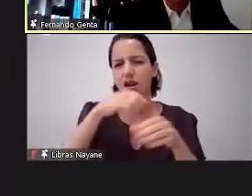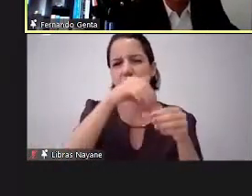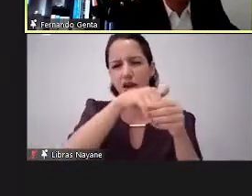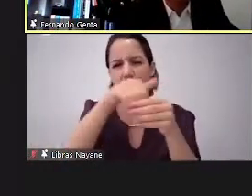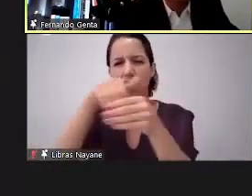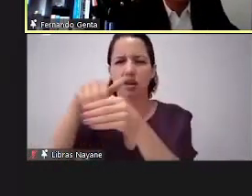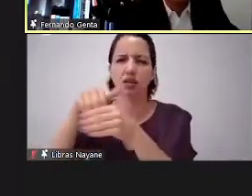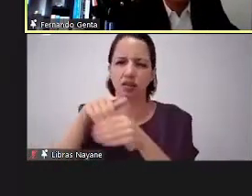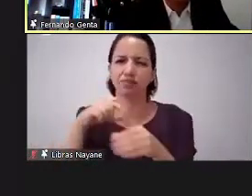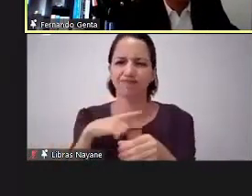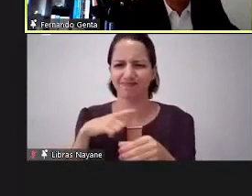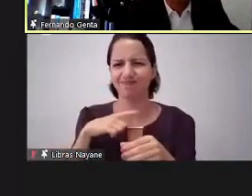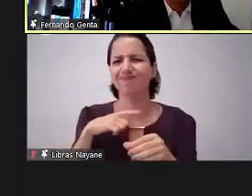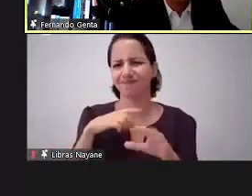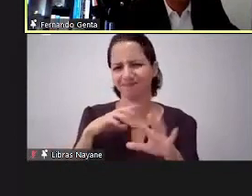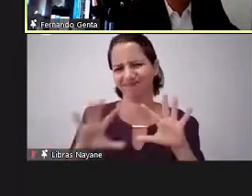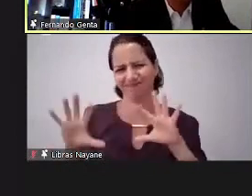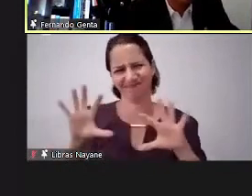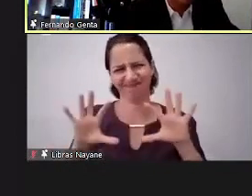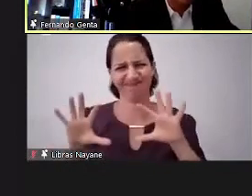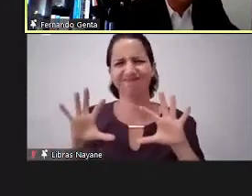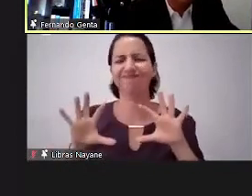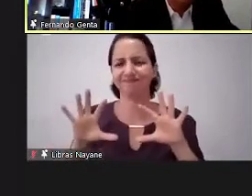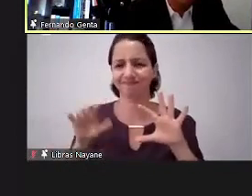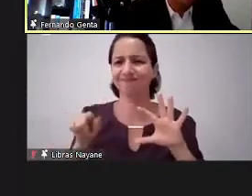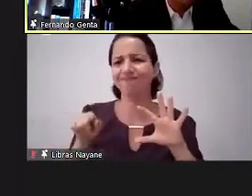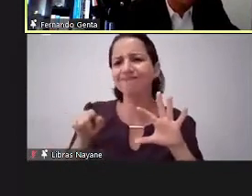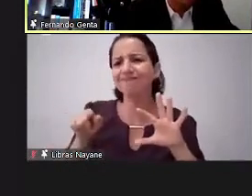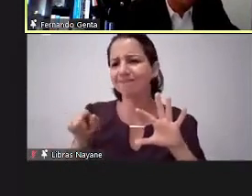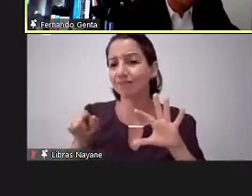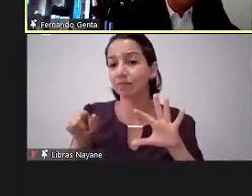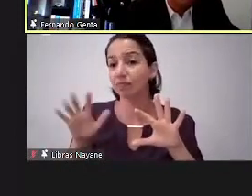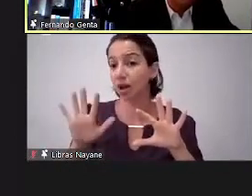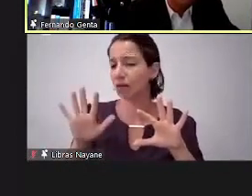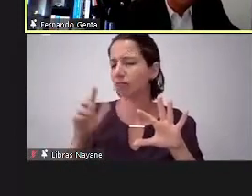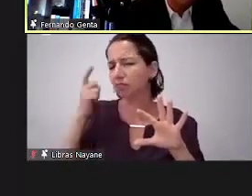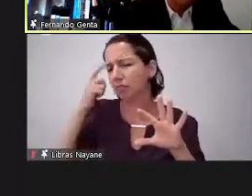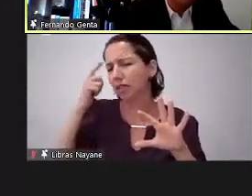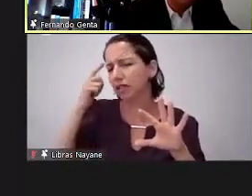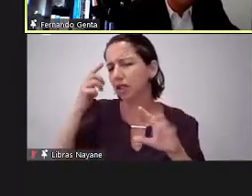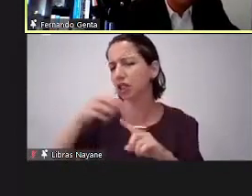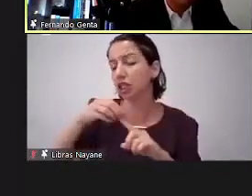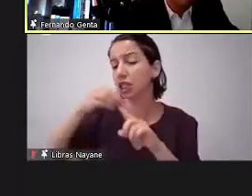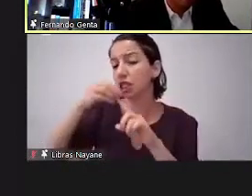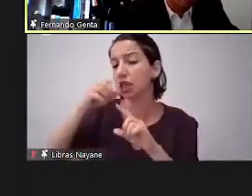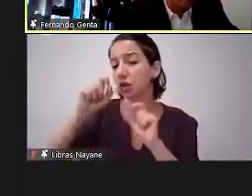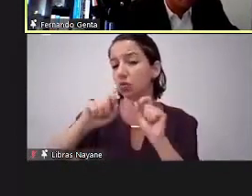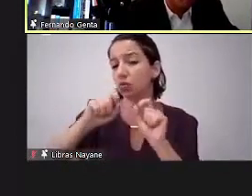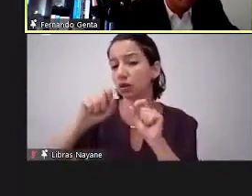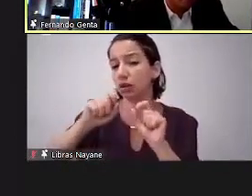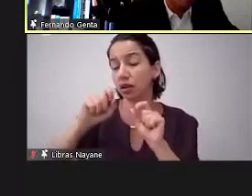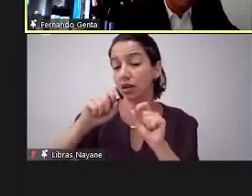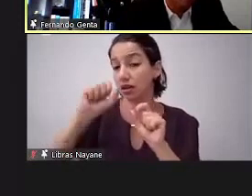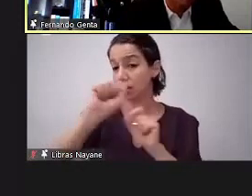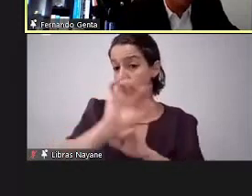have a period of election. So it's said that